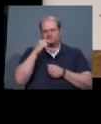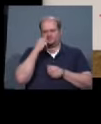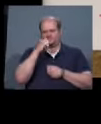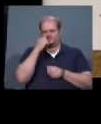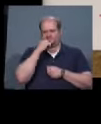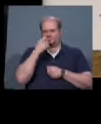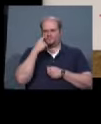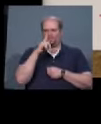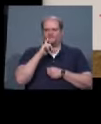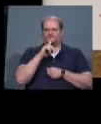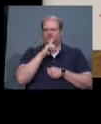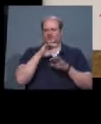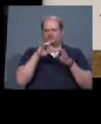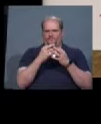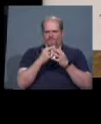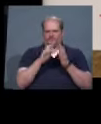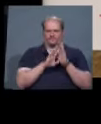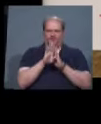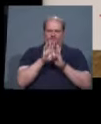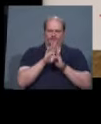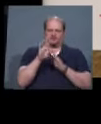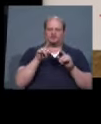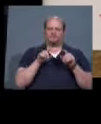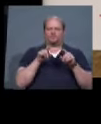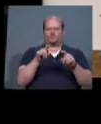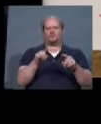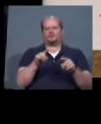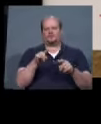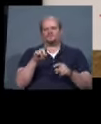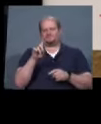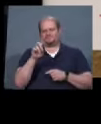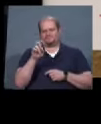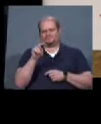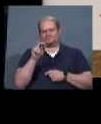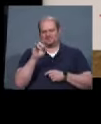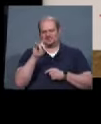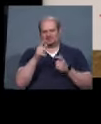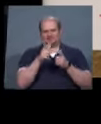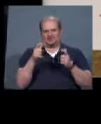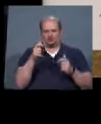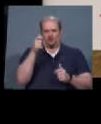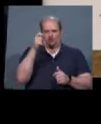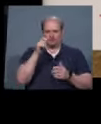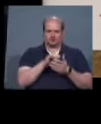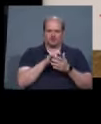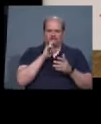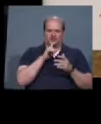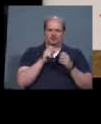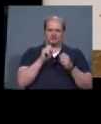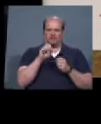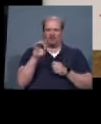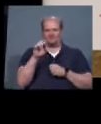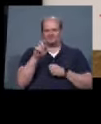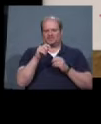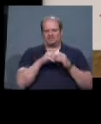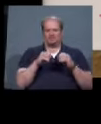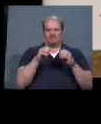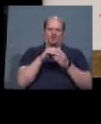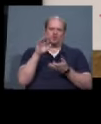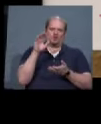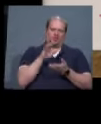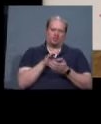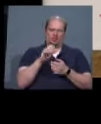day for a single family development. So while the density is a little larger, It's way offset with a much